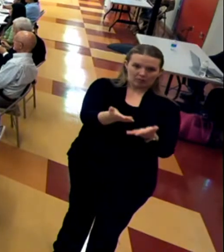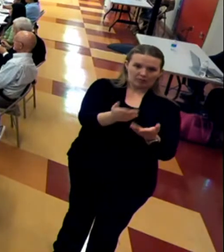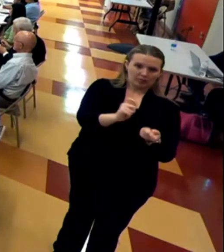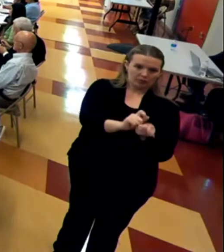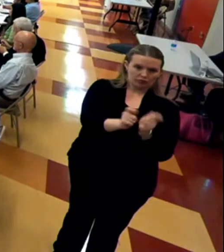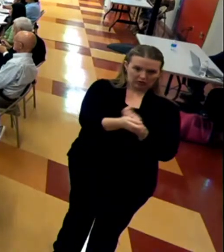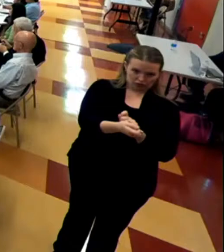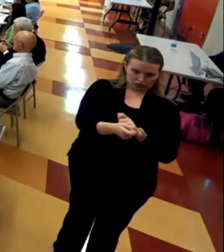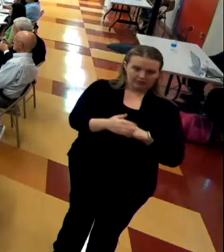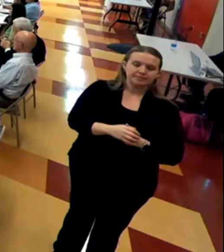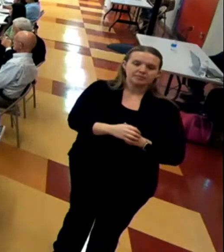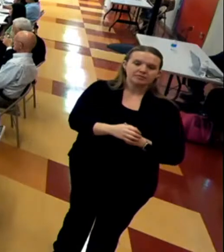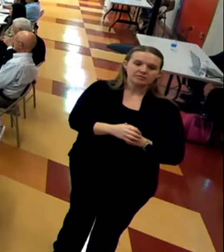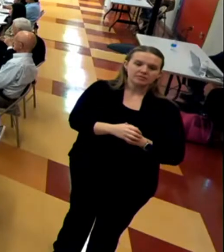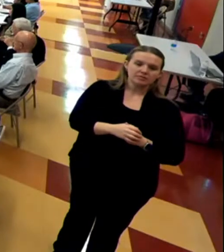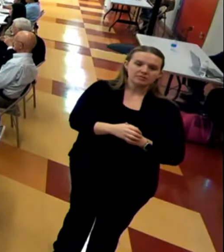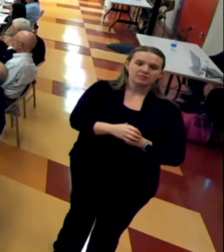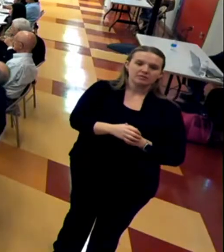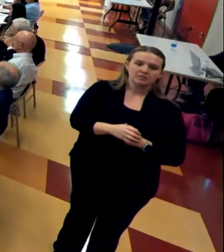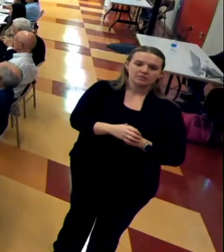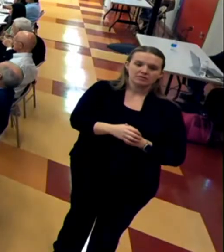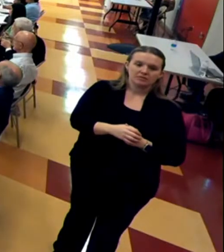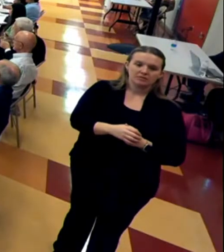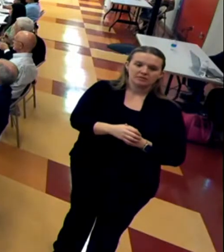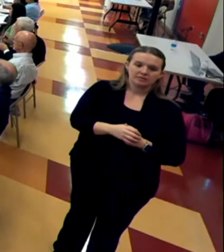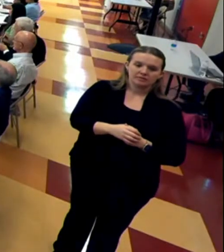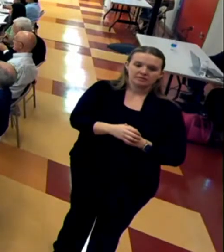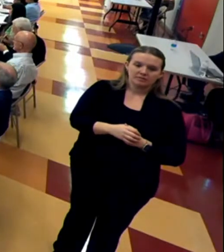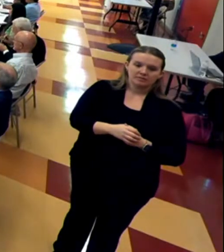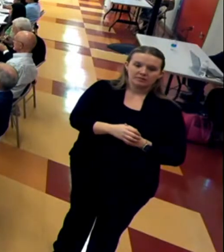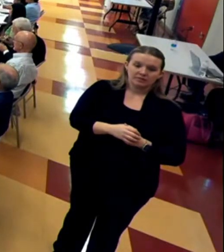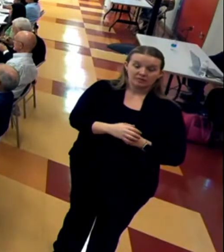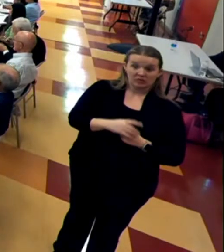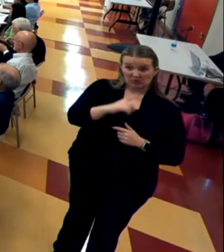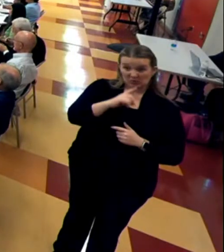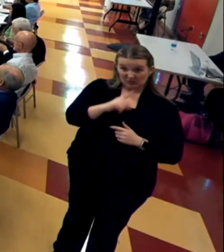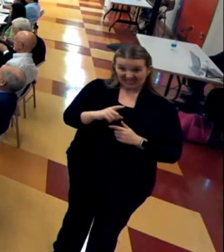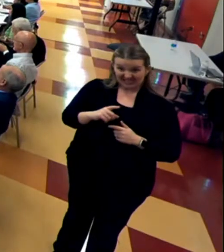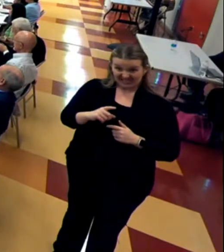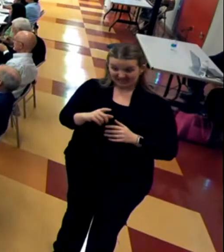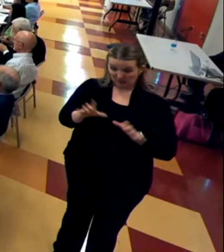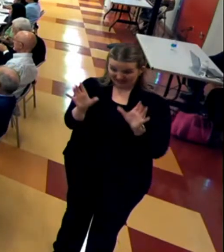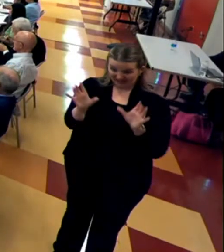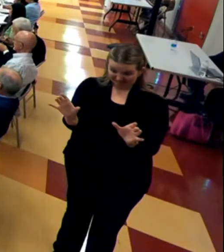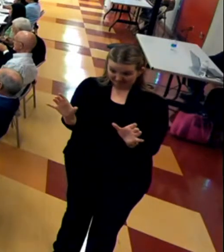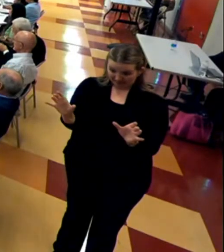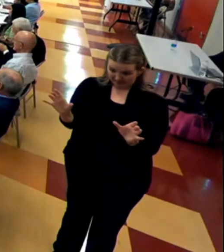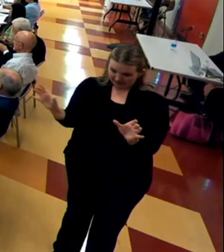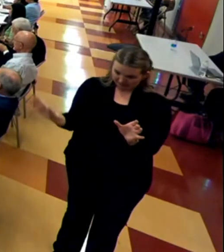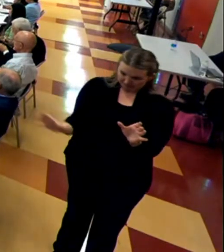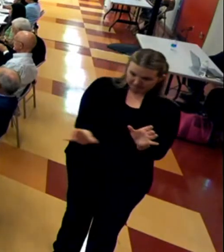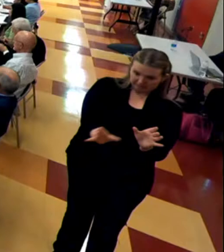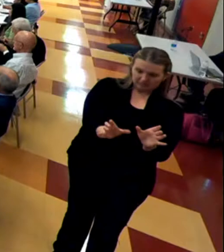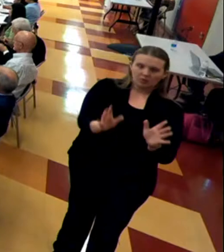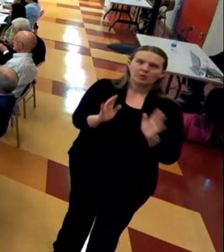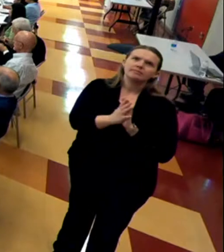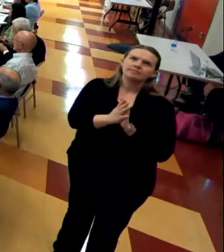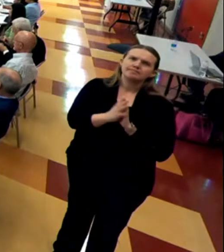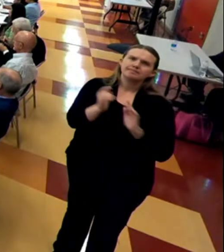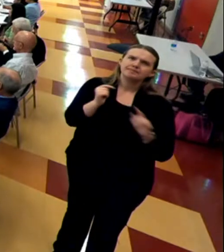change, with splitting or taking back, let me say it this way,